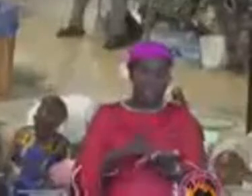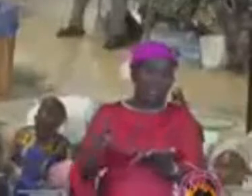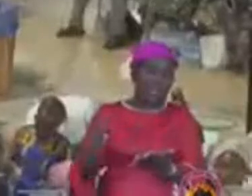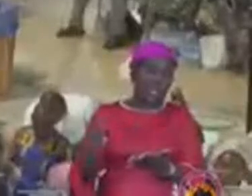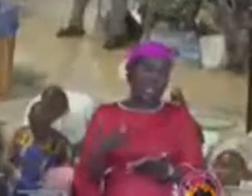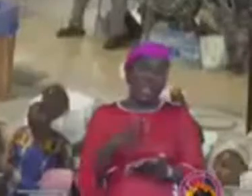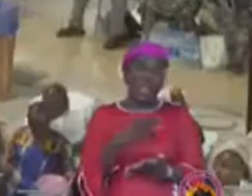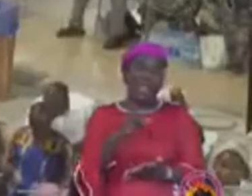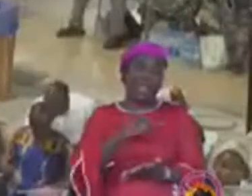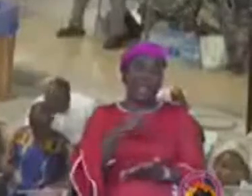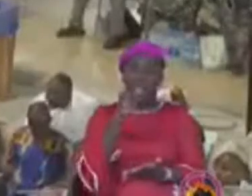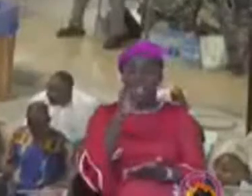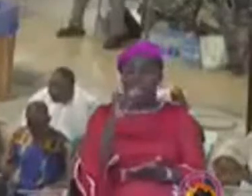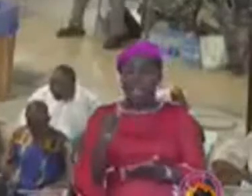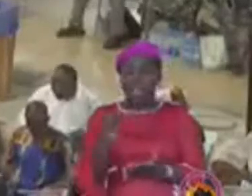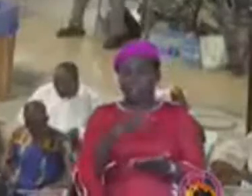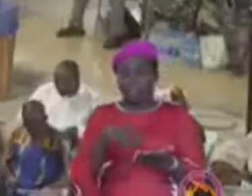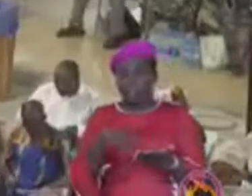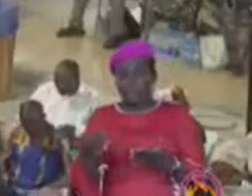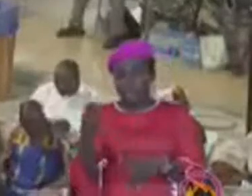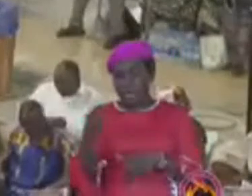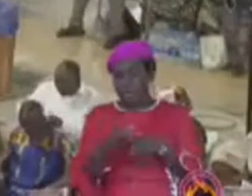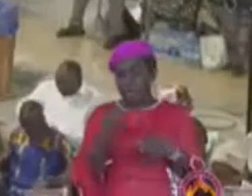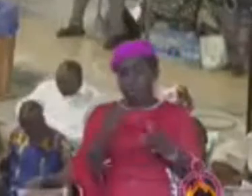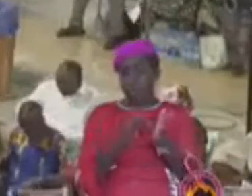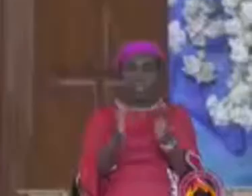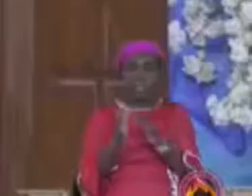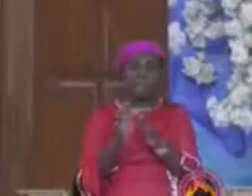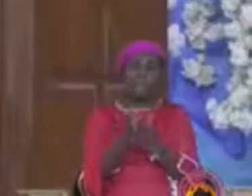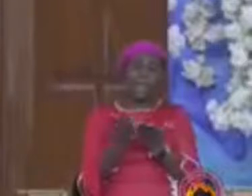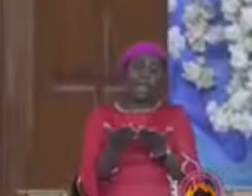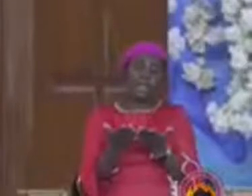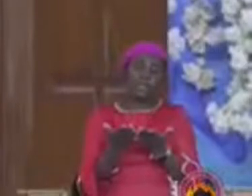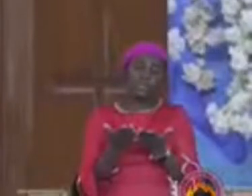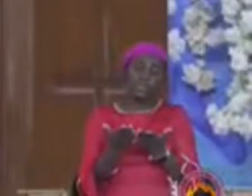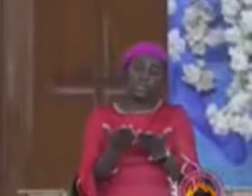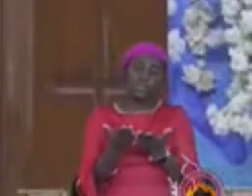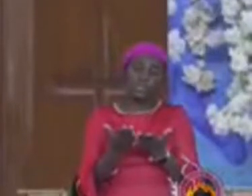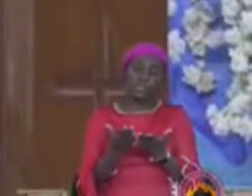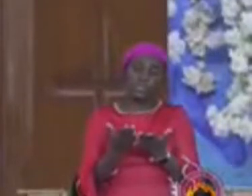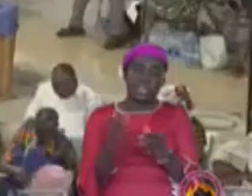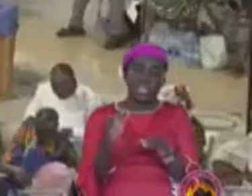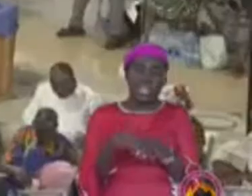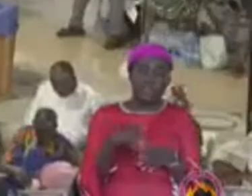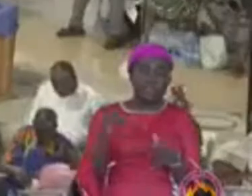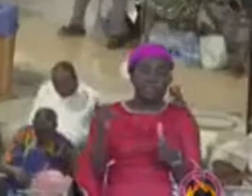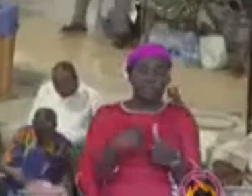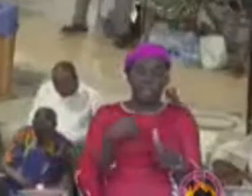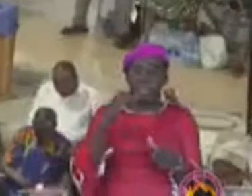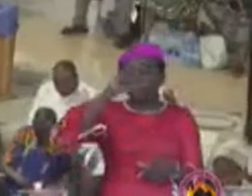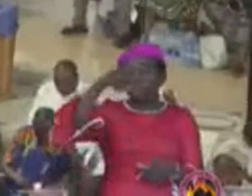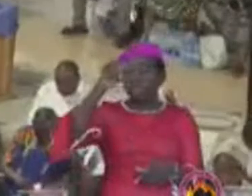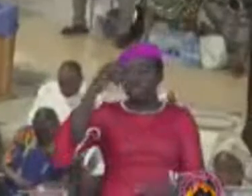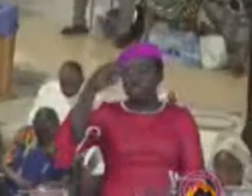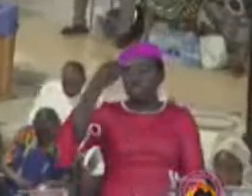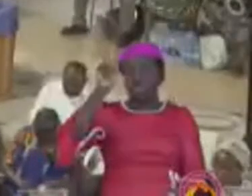And I'm reading a very interesting scripture. In 1 John chapter 3, verse